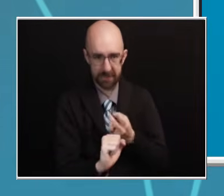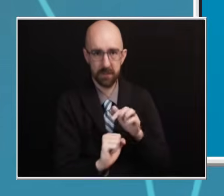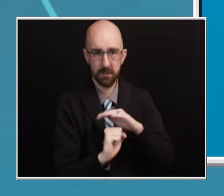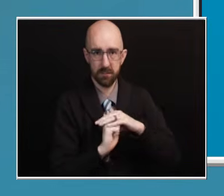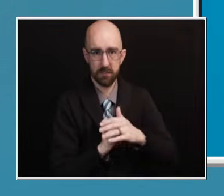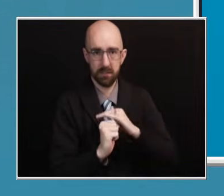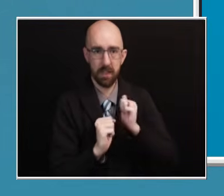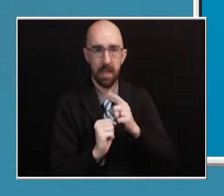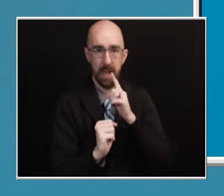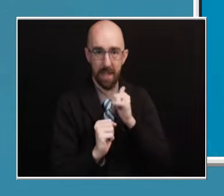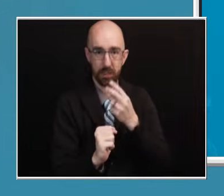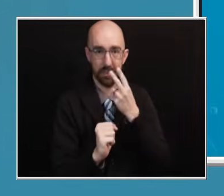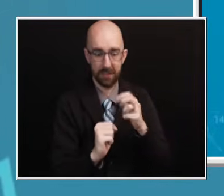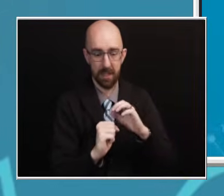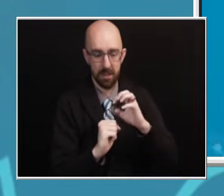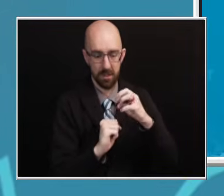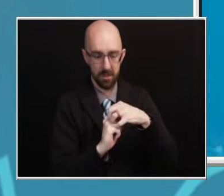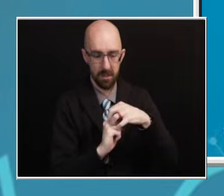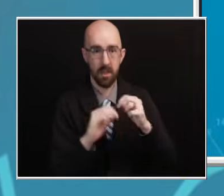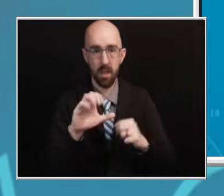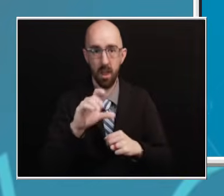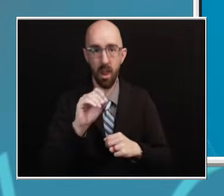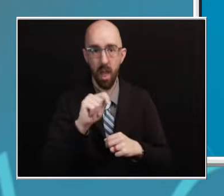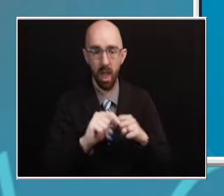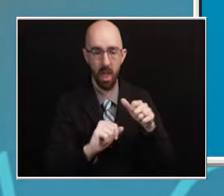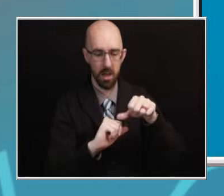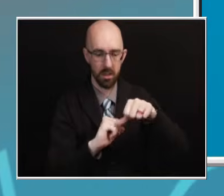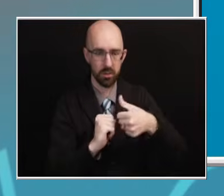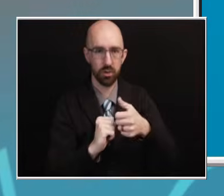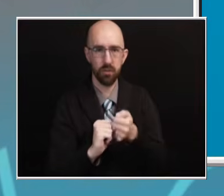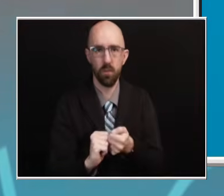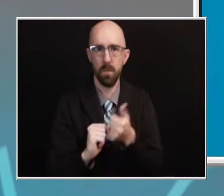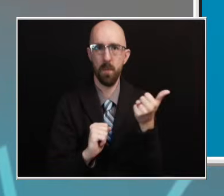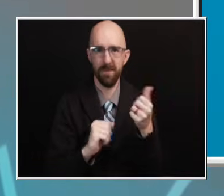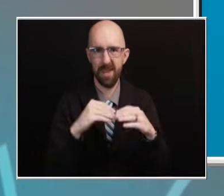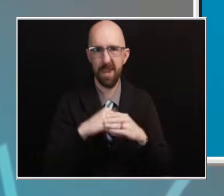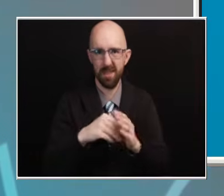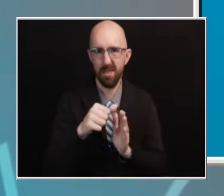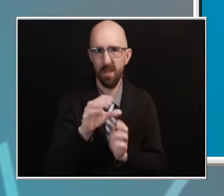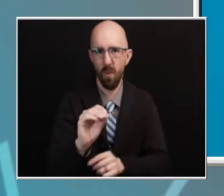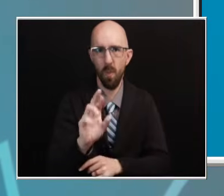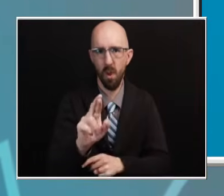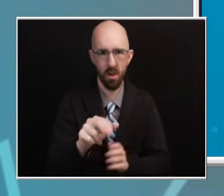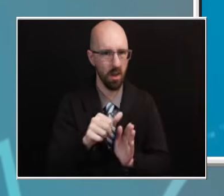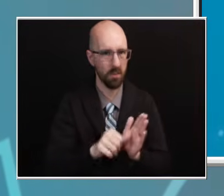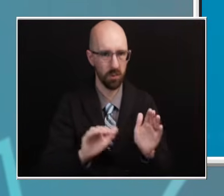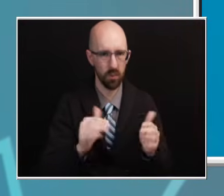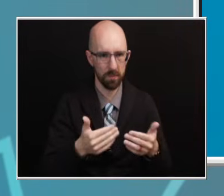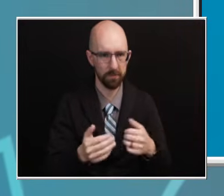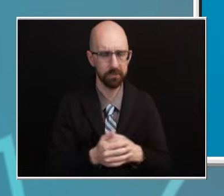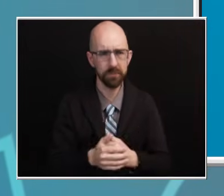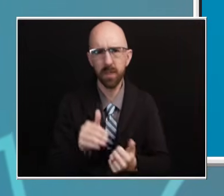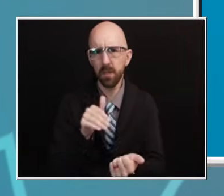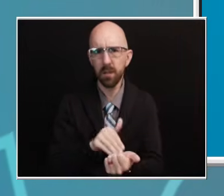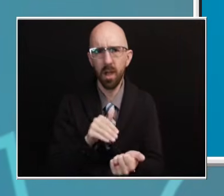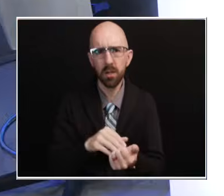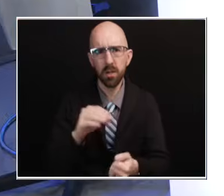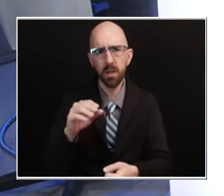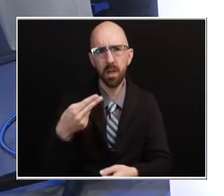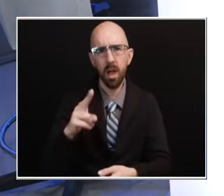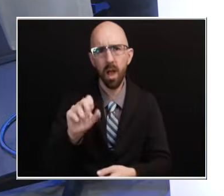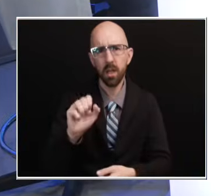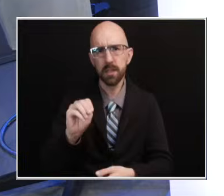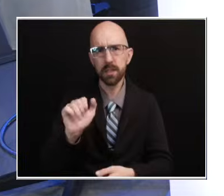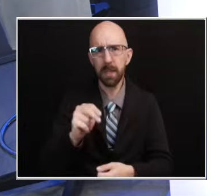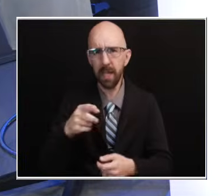actually see the clot and completely remove it surgically in the operating room. Dr. Husband, explain what's happening when that fluid is